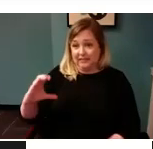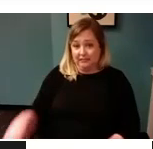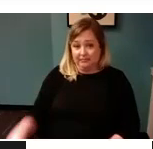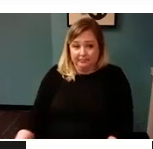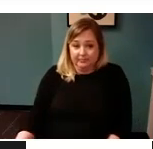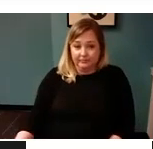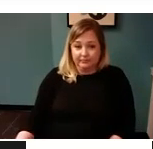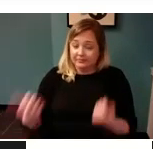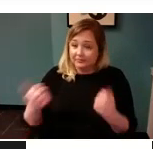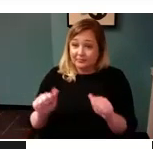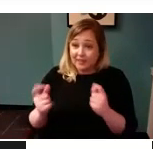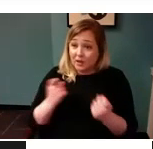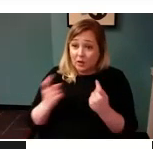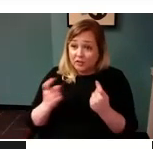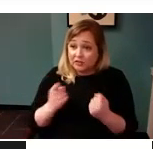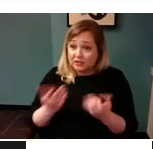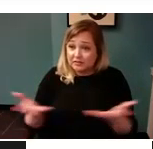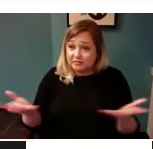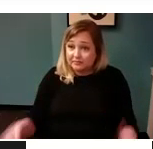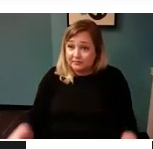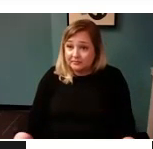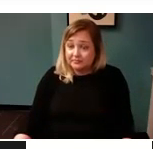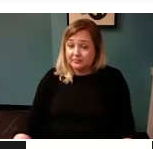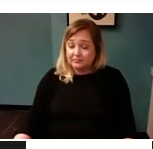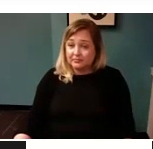Any questions about this?